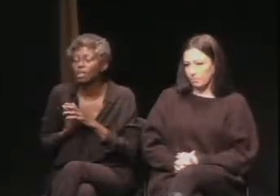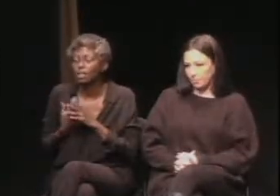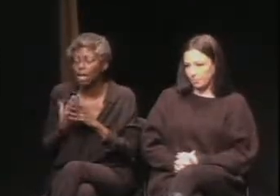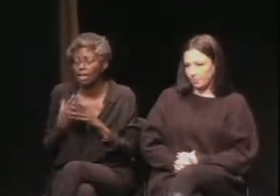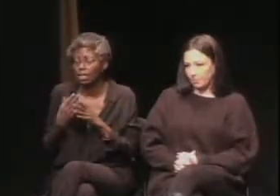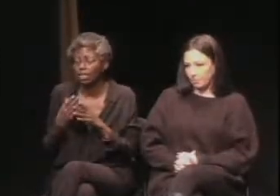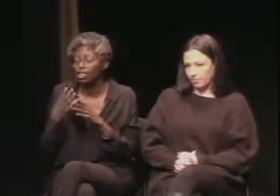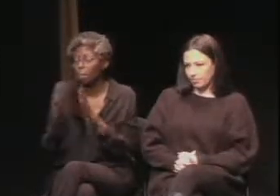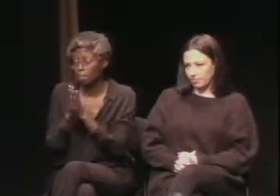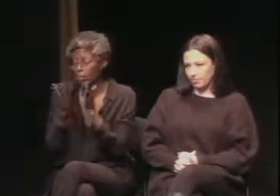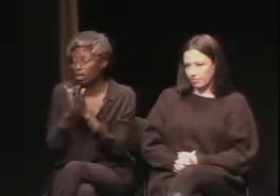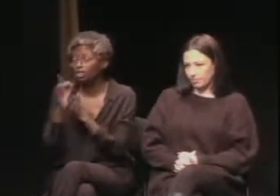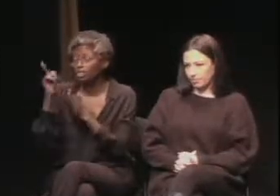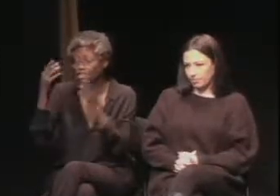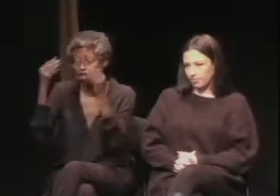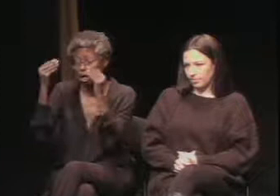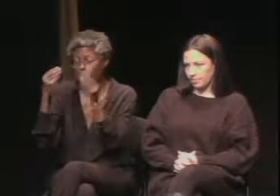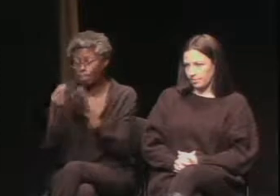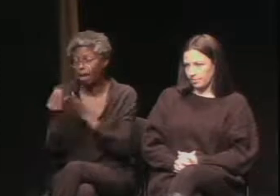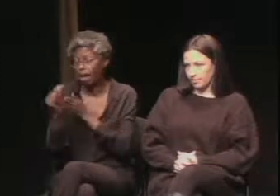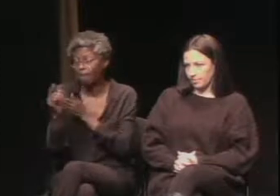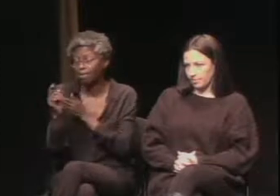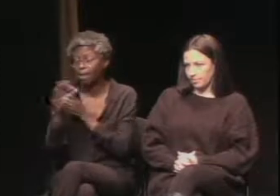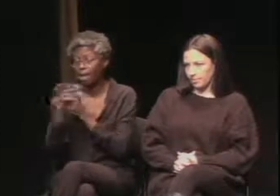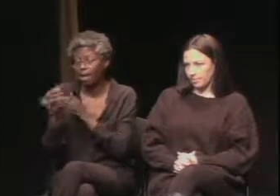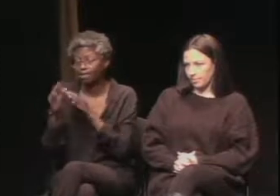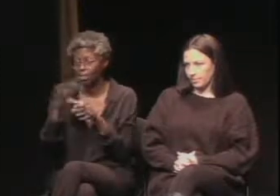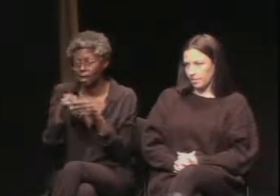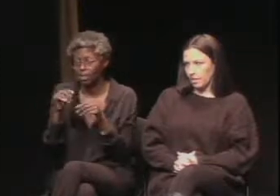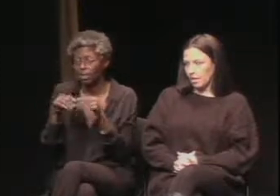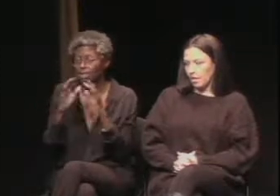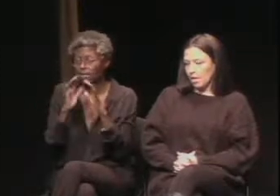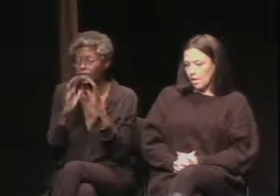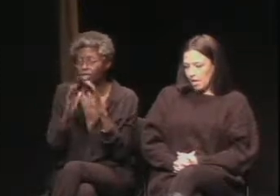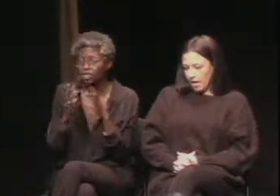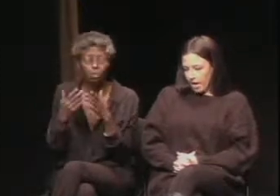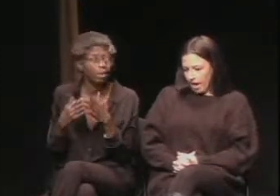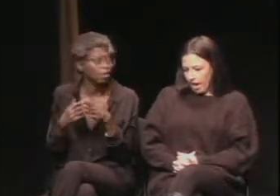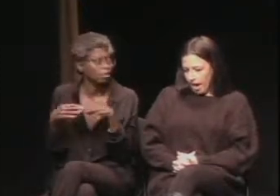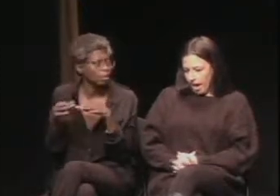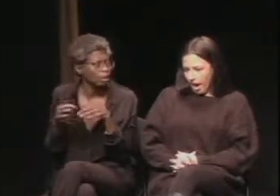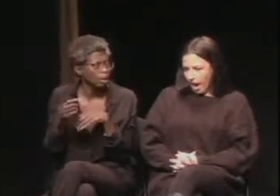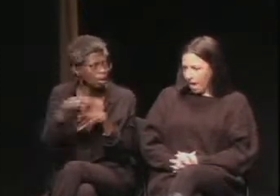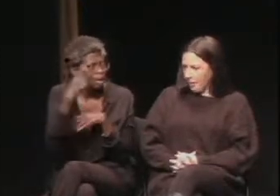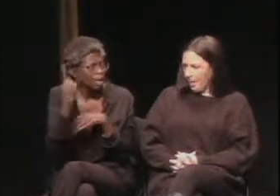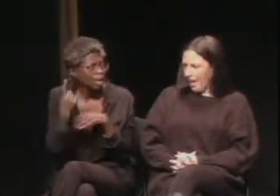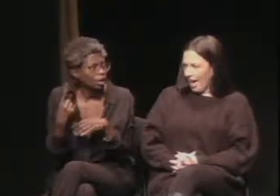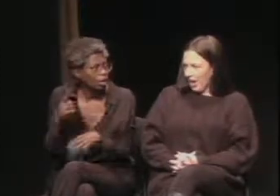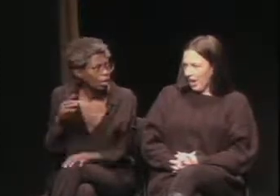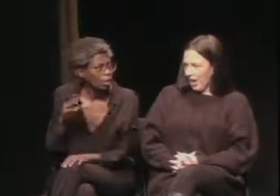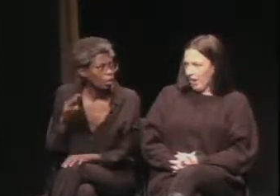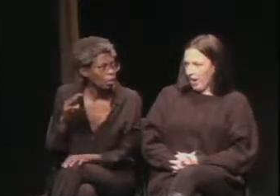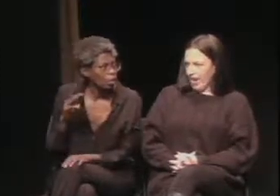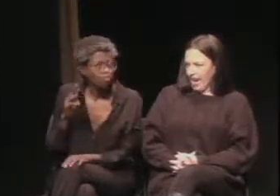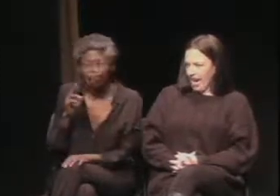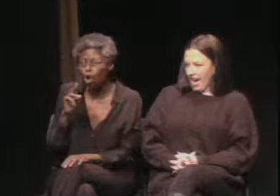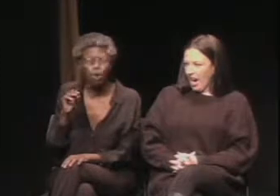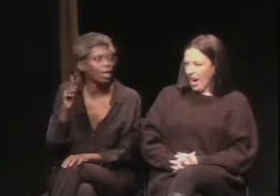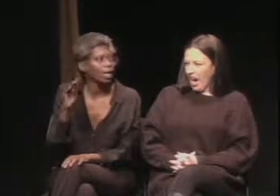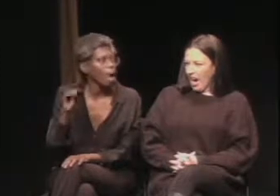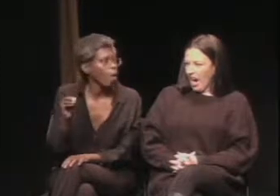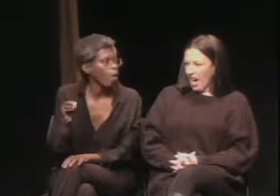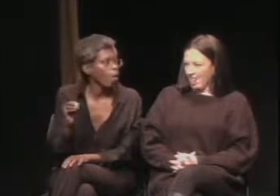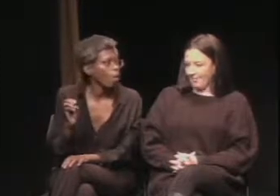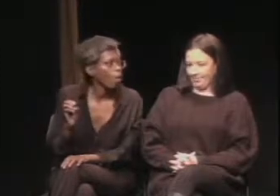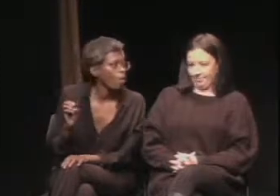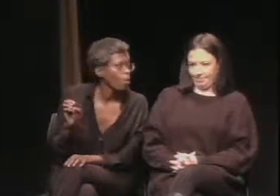the Schomburg shop. Following this conversation, we have a screening of Black Rodeo, which was a rodeo that took place in Randall's